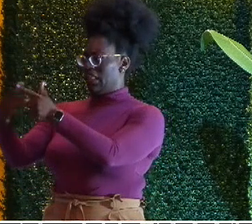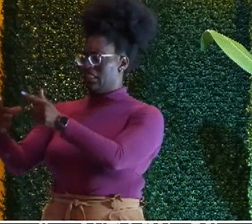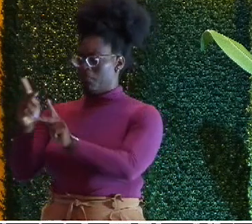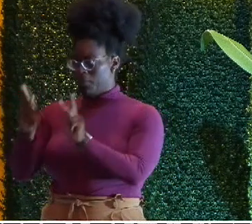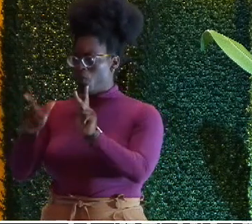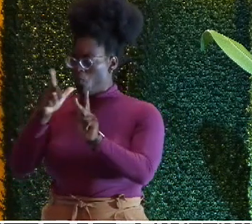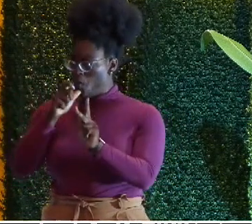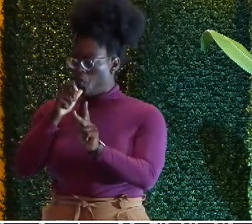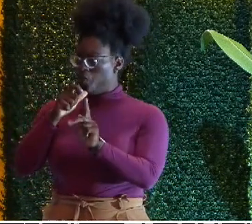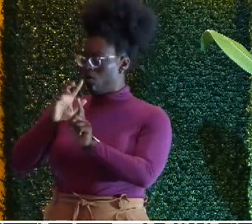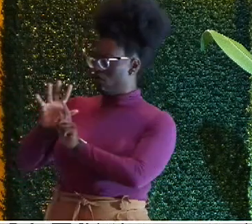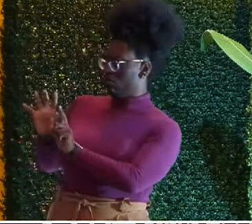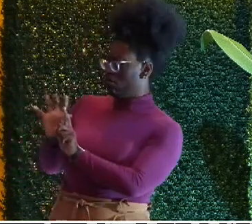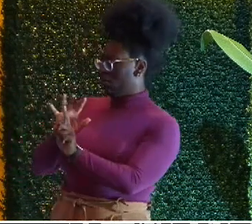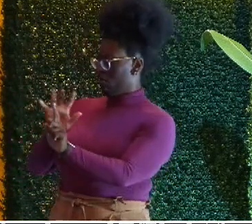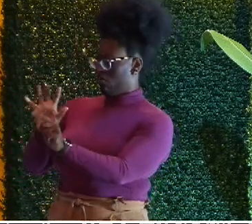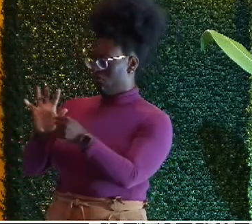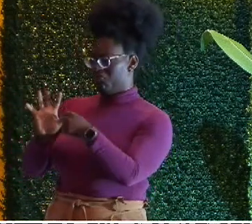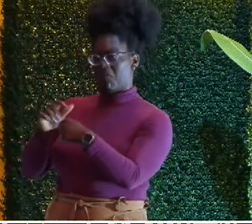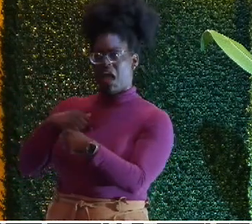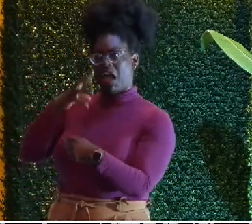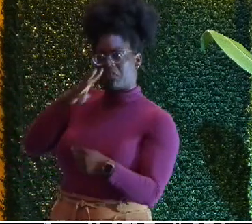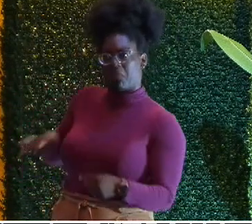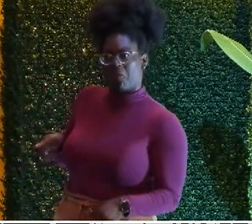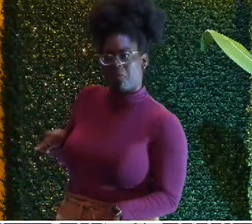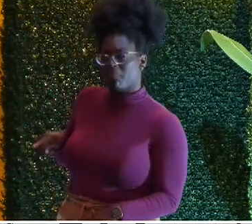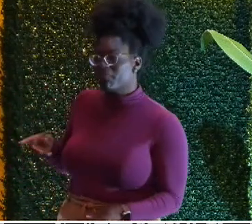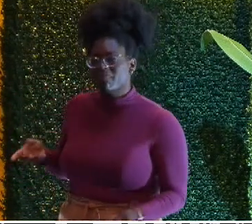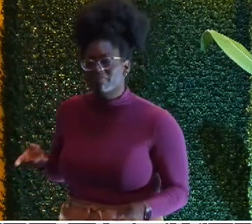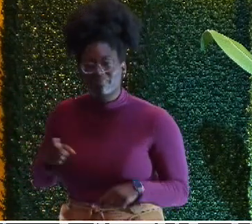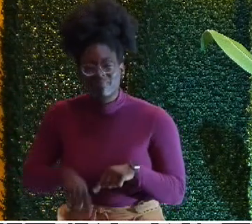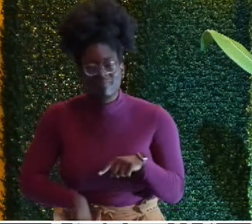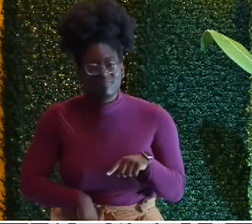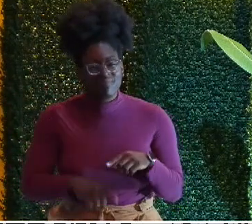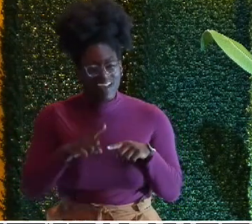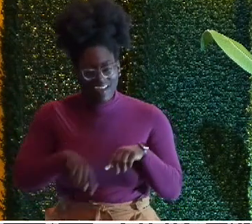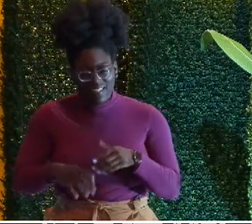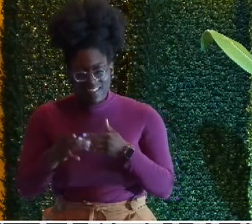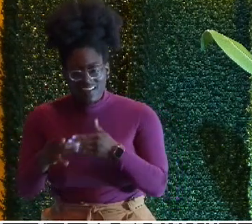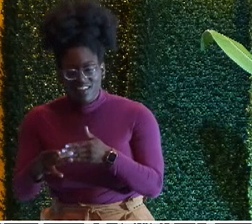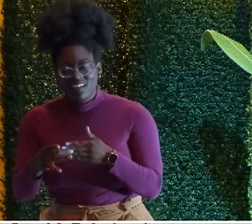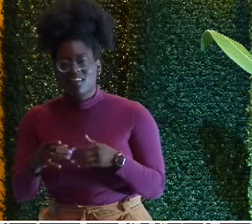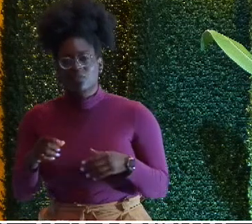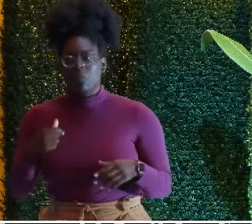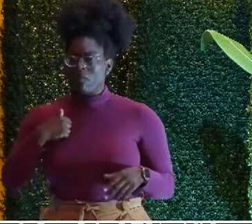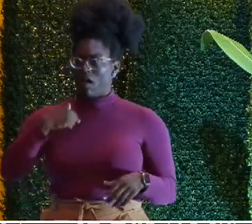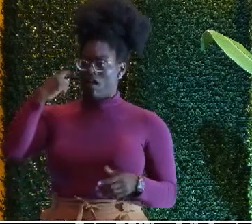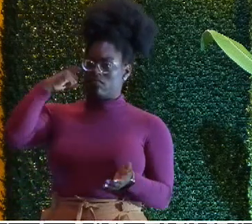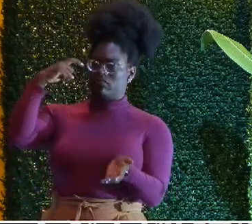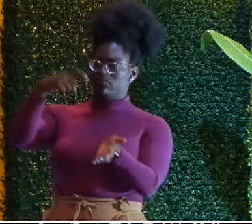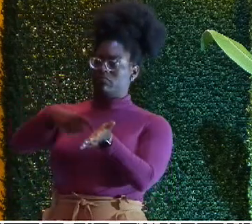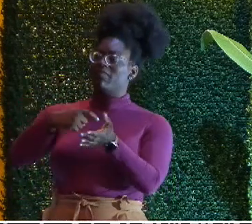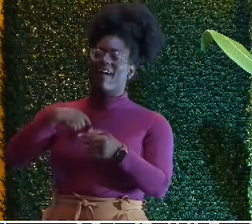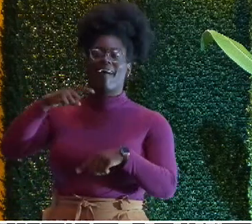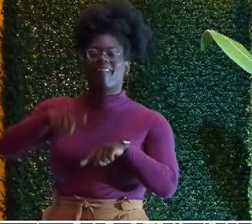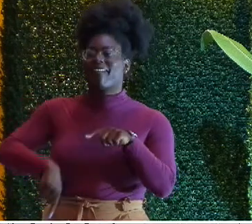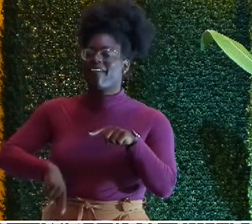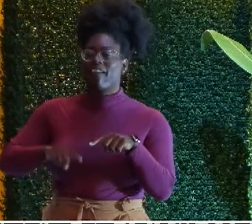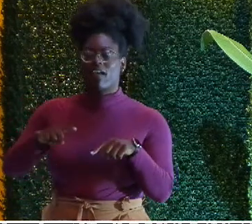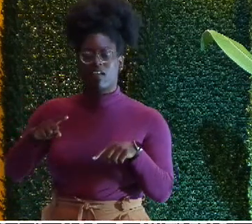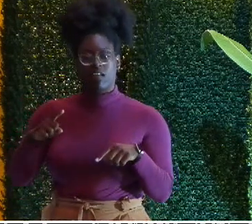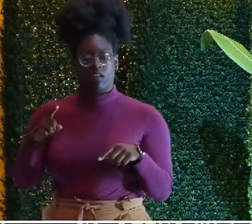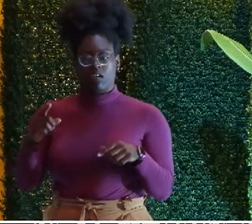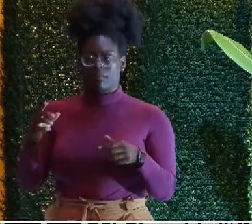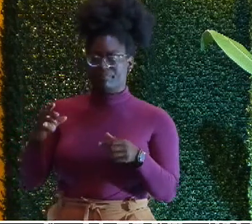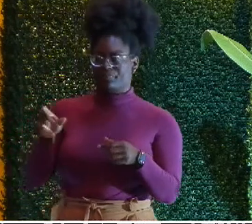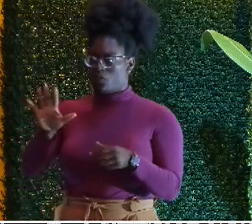So let's hold each other accountable and not take it personal. And if we need to grab another sister in order for somebody